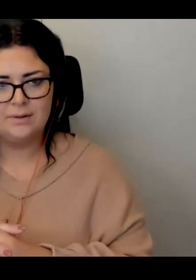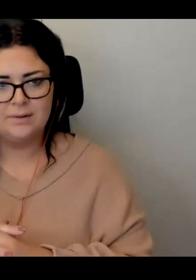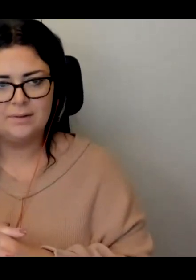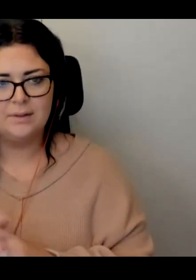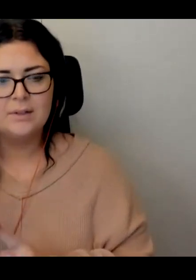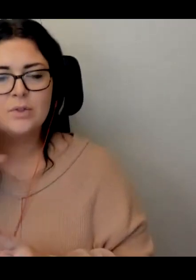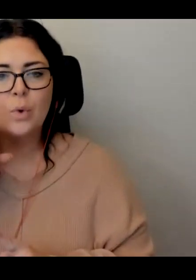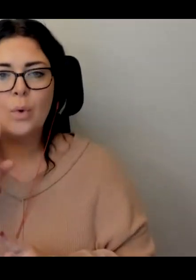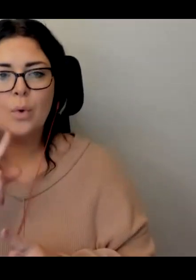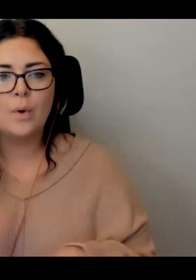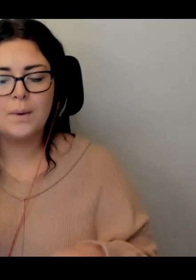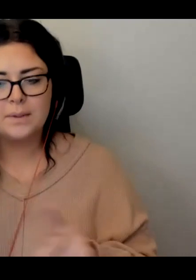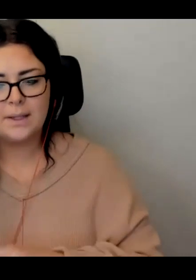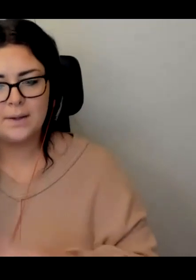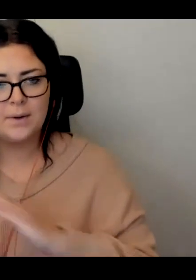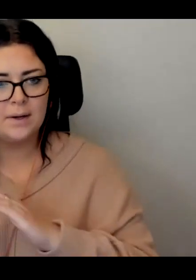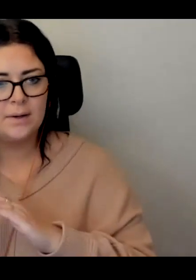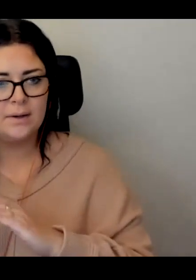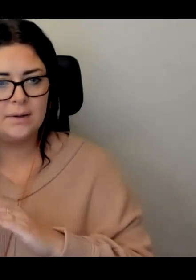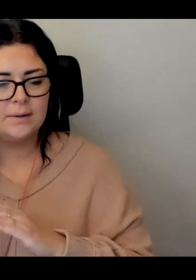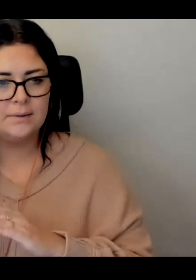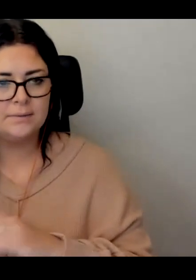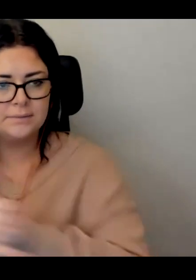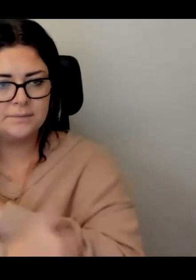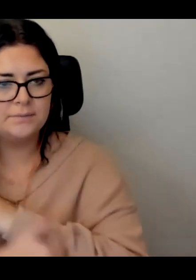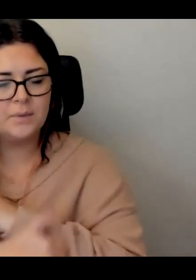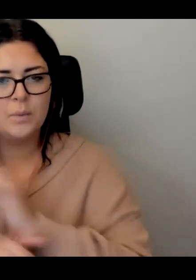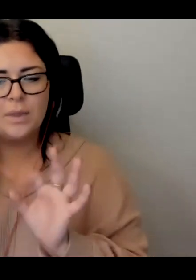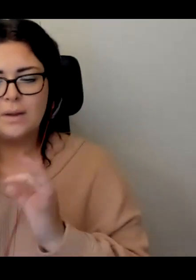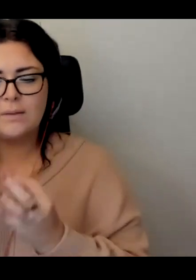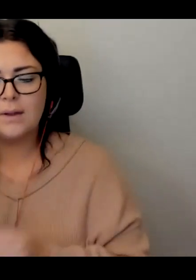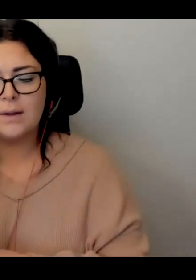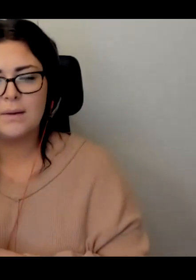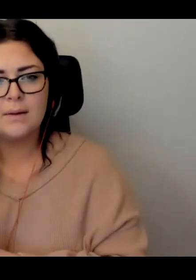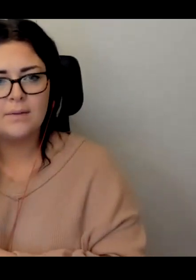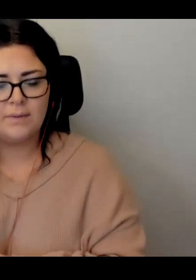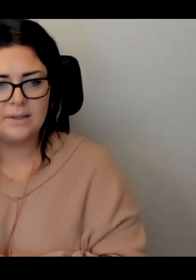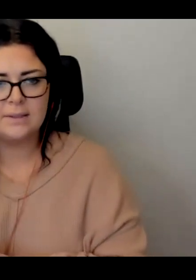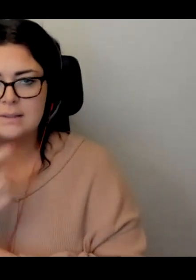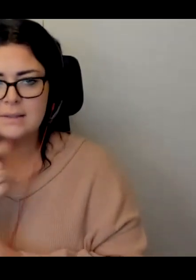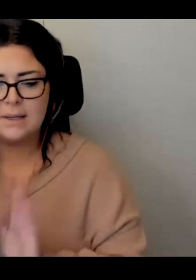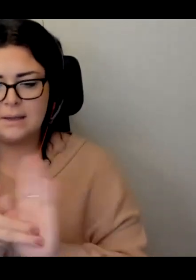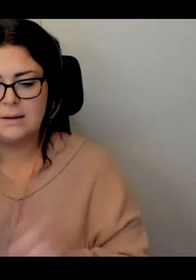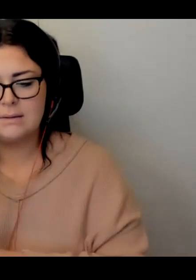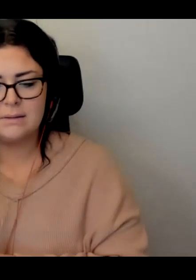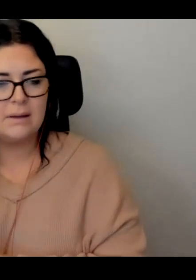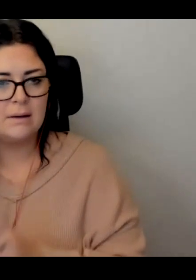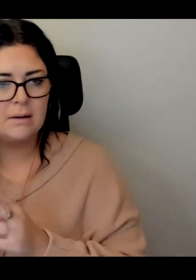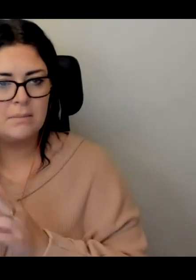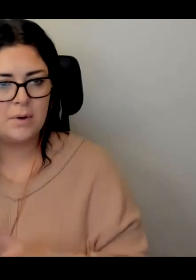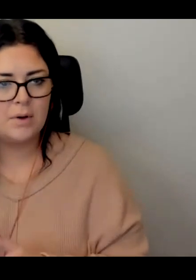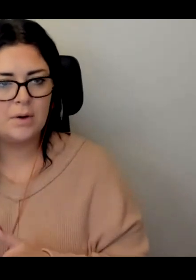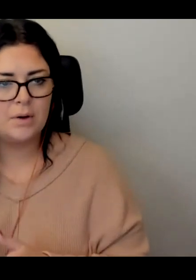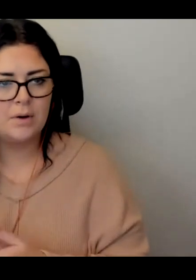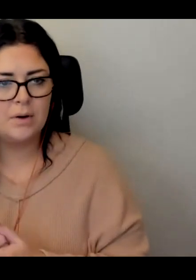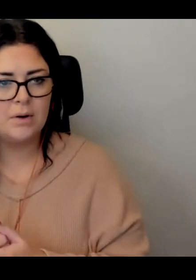under residency under the family visa, I guess, as a common law partner, but we